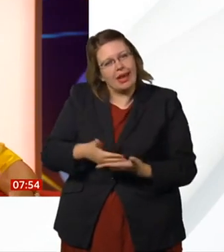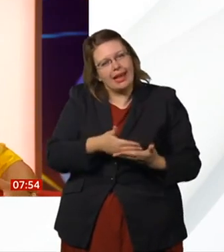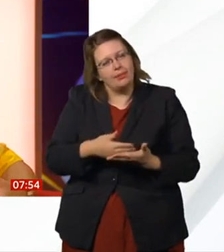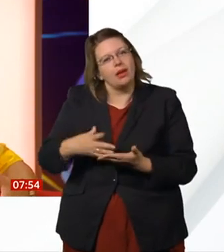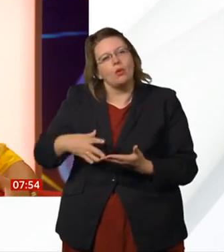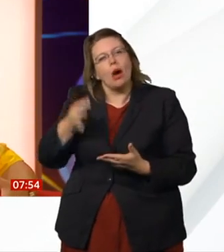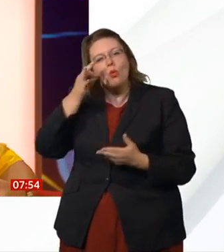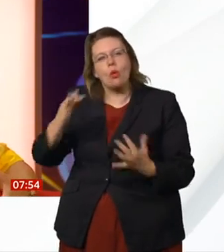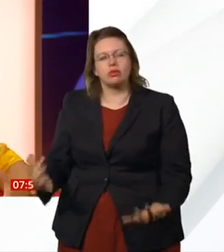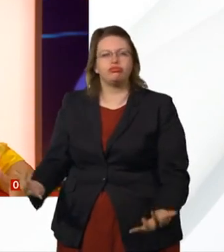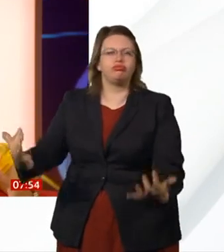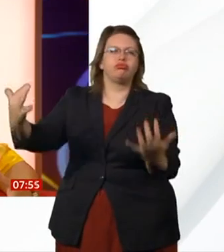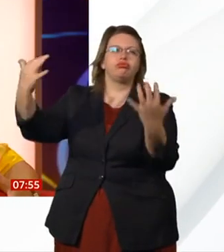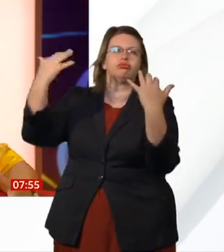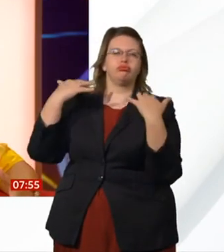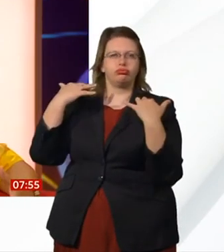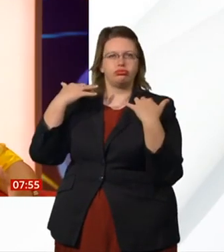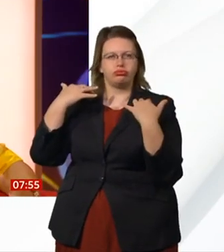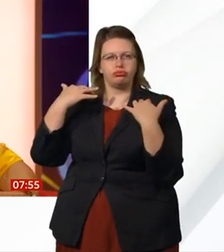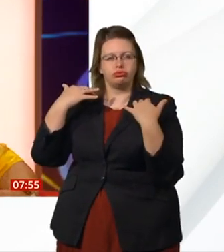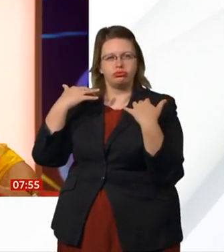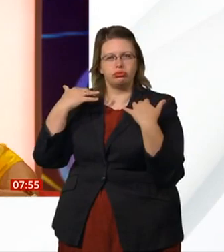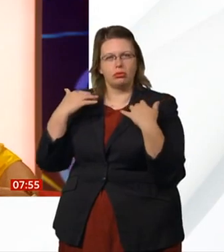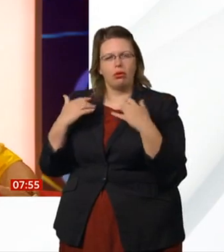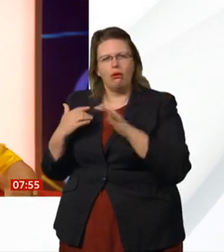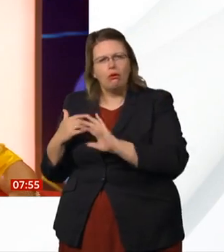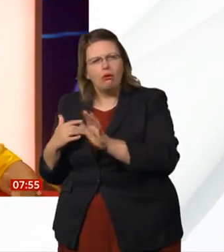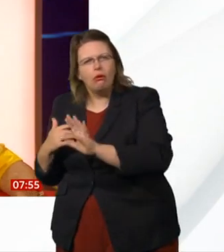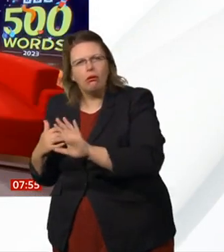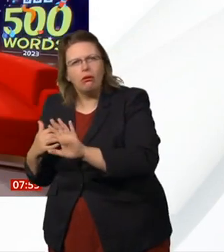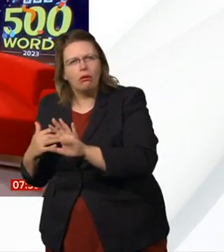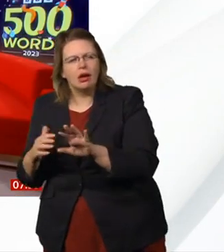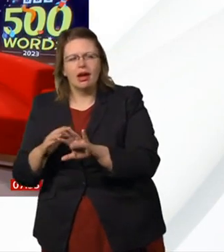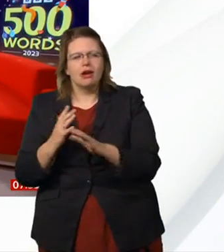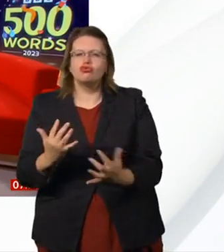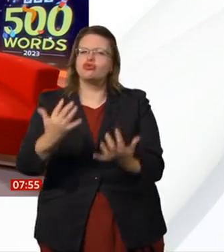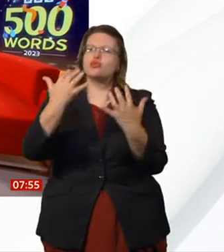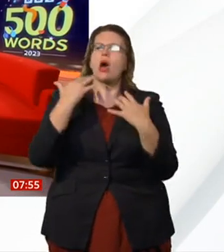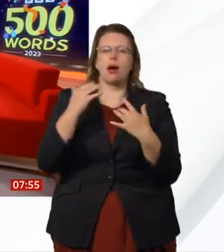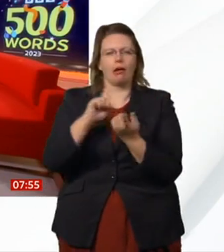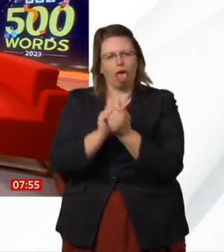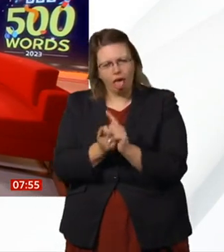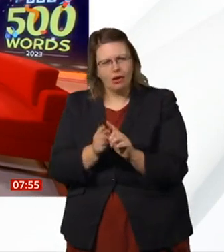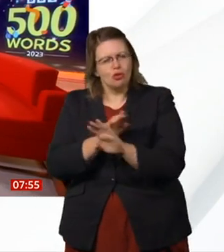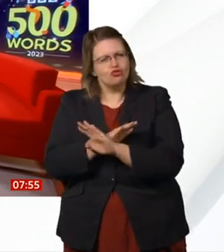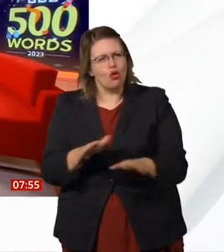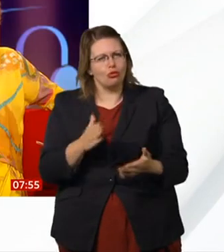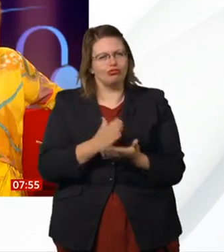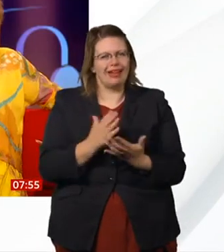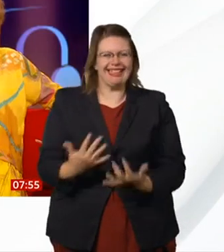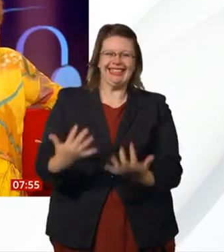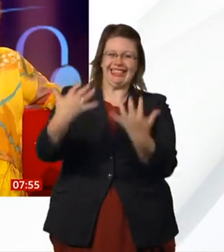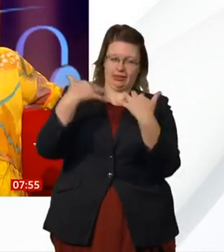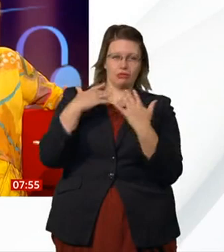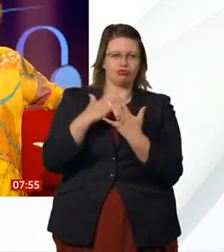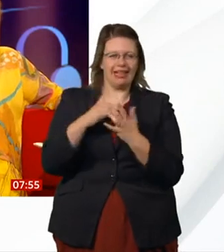tsunami, and they turned out to be nits, and the tsunami was the knit shampoo. It was hilarious. We all fell about laughing, but